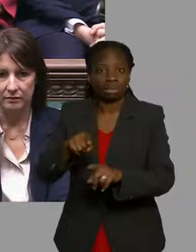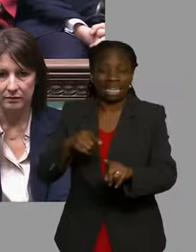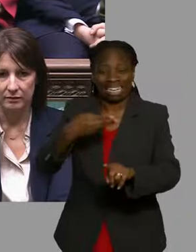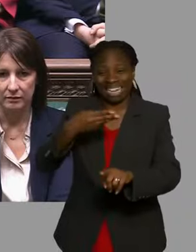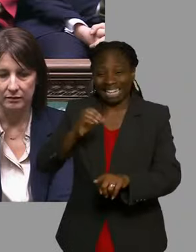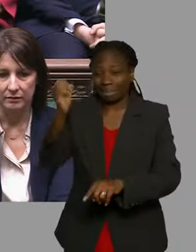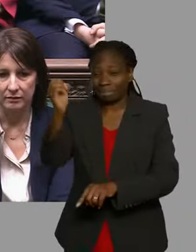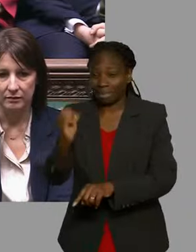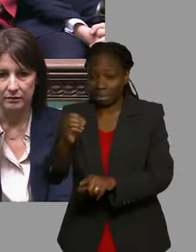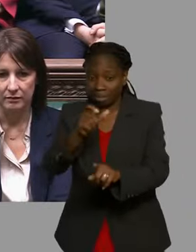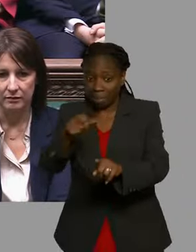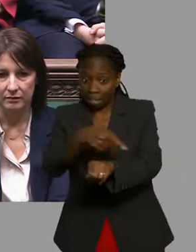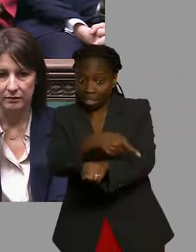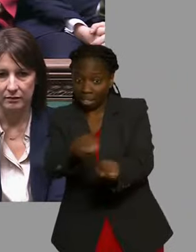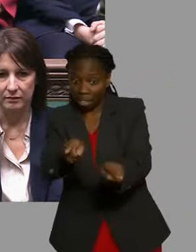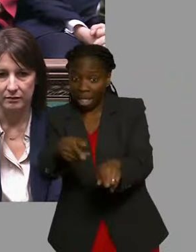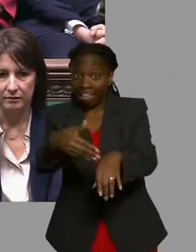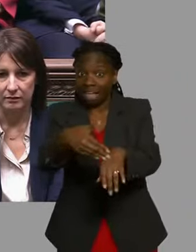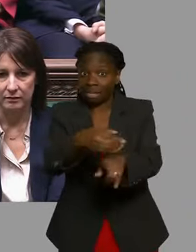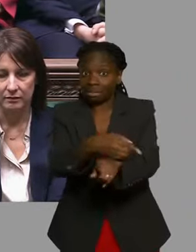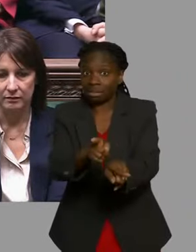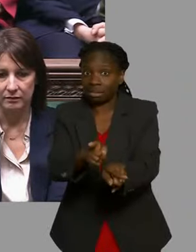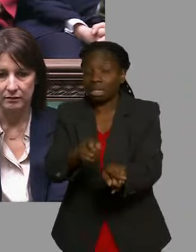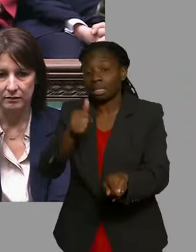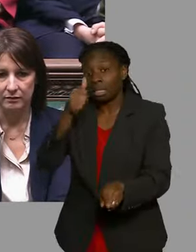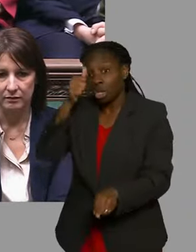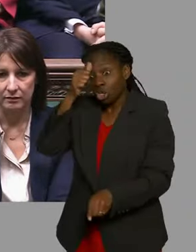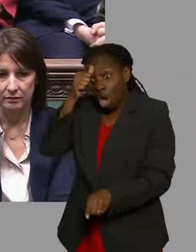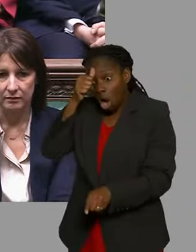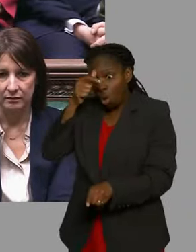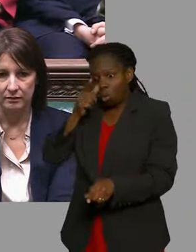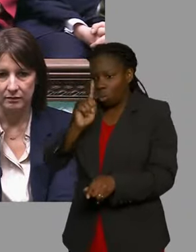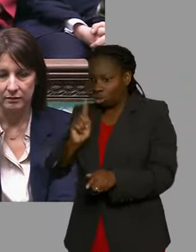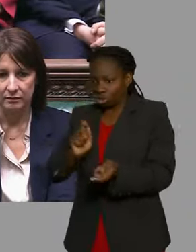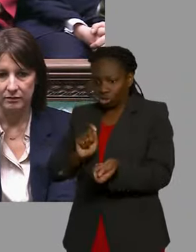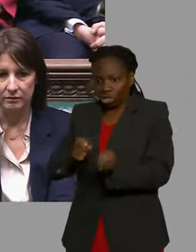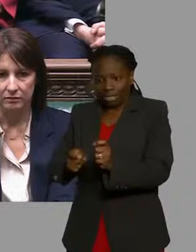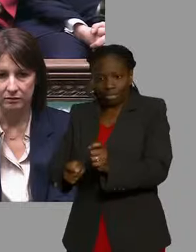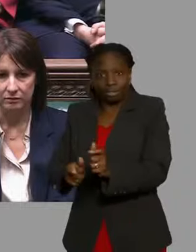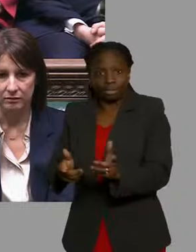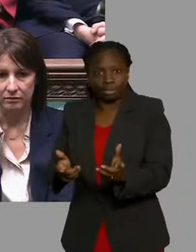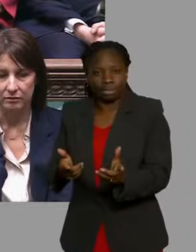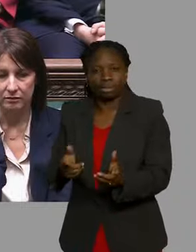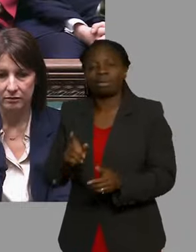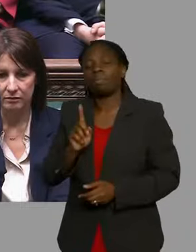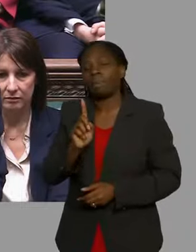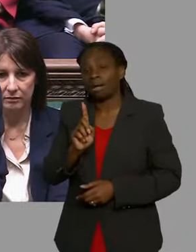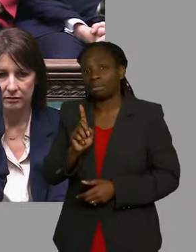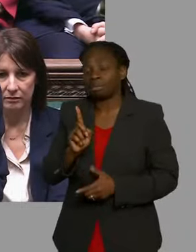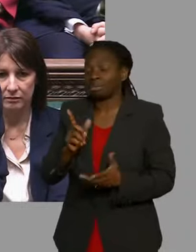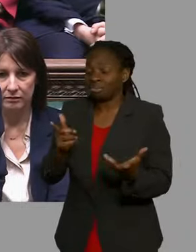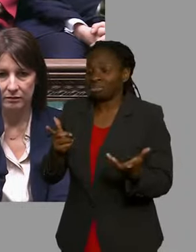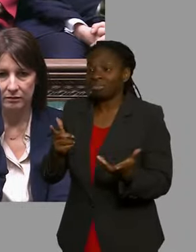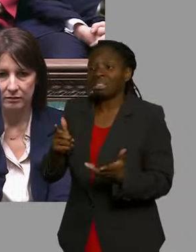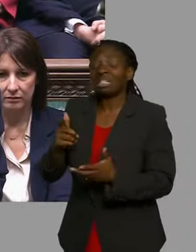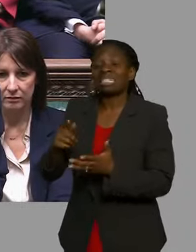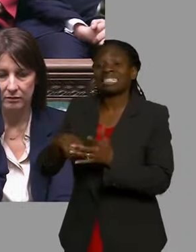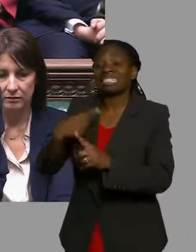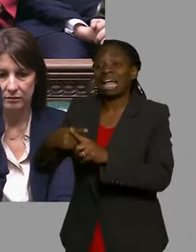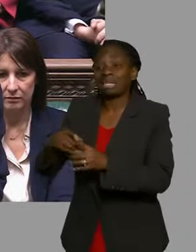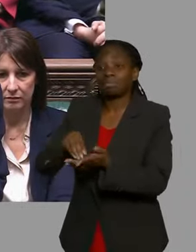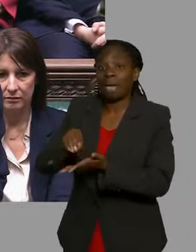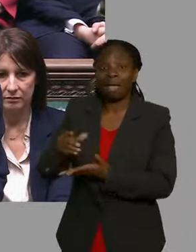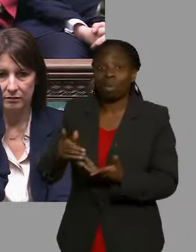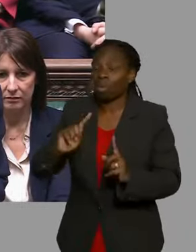taking place. And I'm afraid to say the taxpayer simply can't afford the tens of billions of pounds in